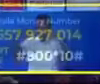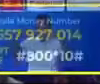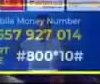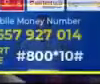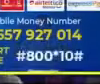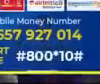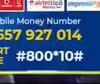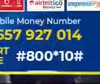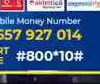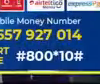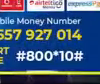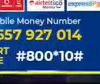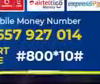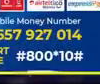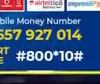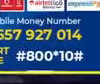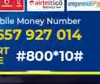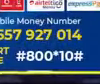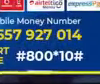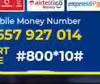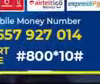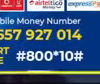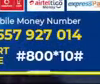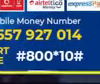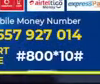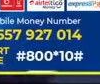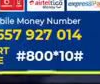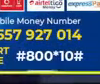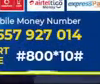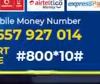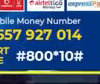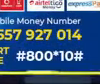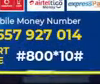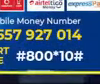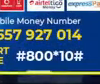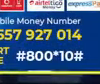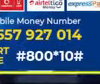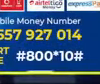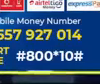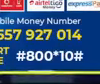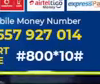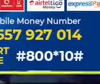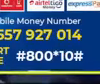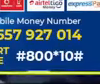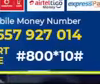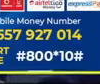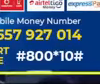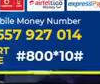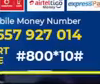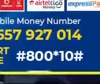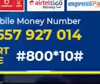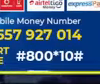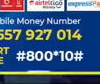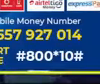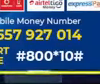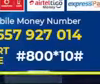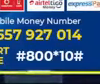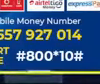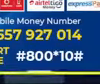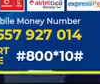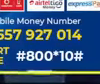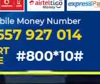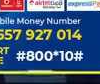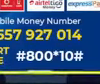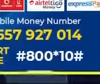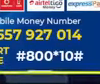it comes upon your head, it comes upon your hand, it comes upon your feet. Your head giving you